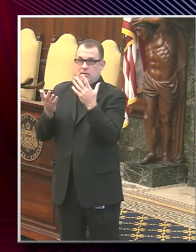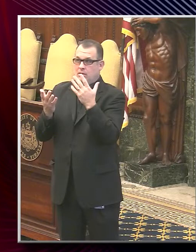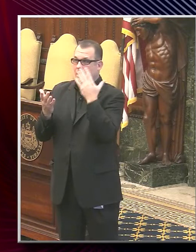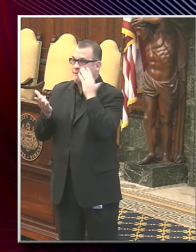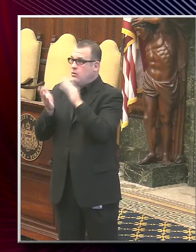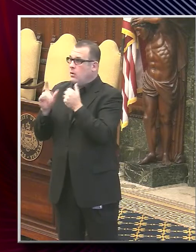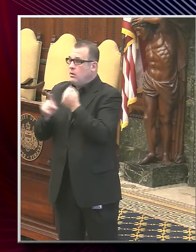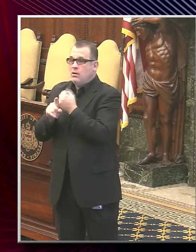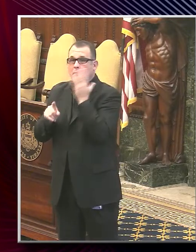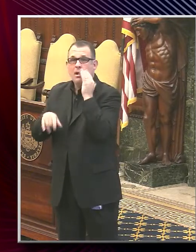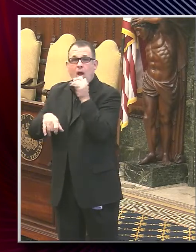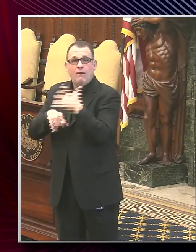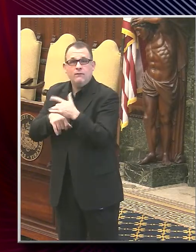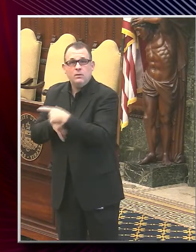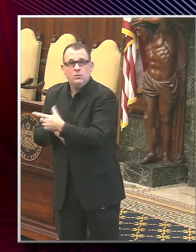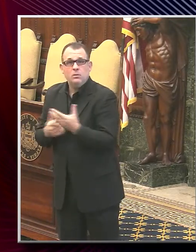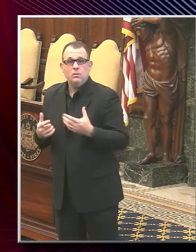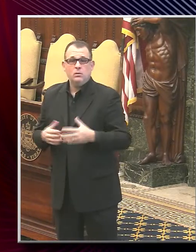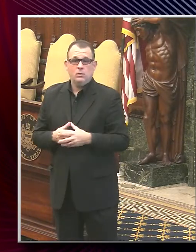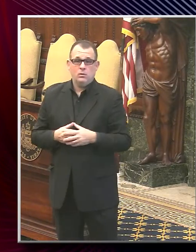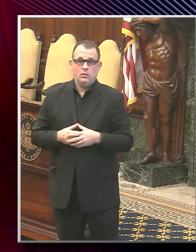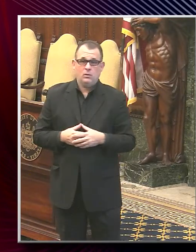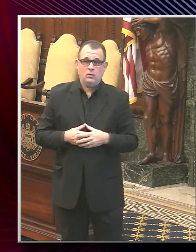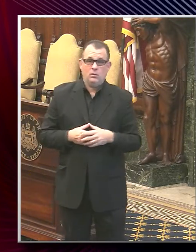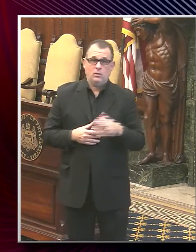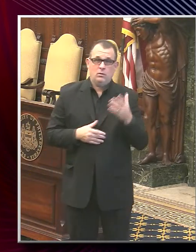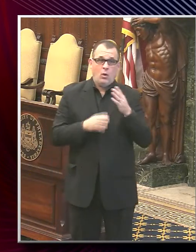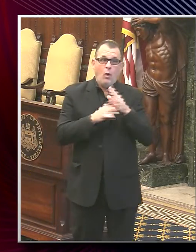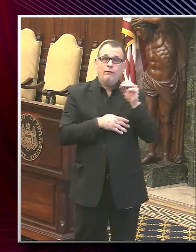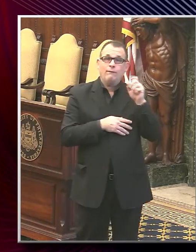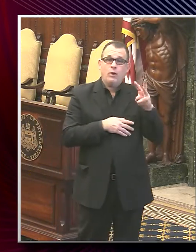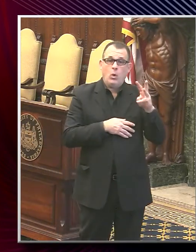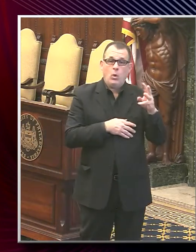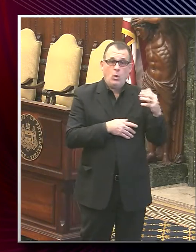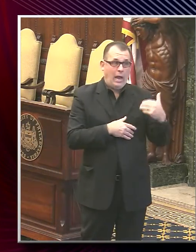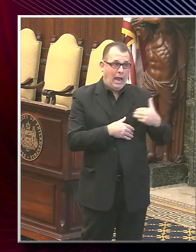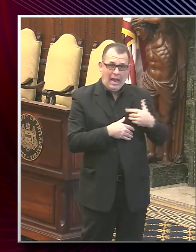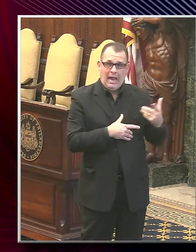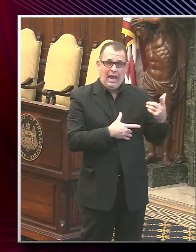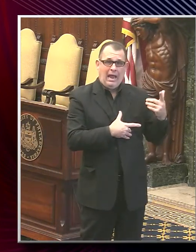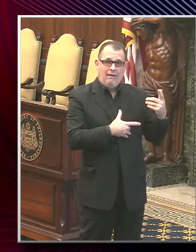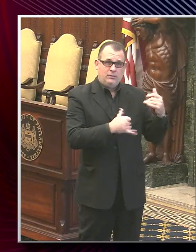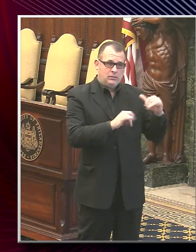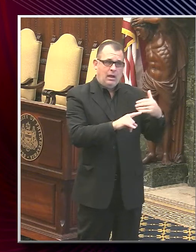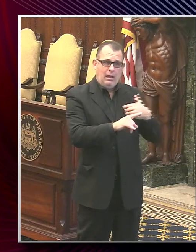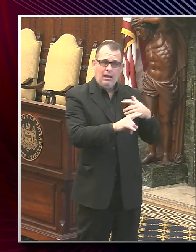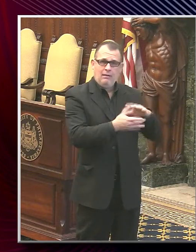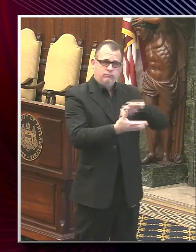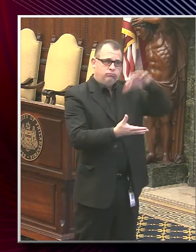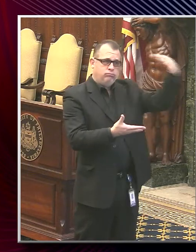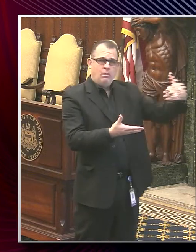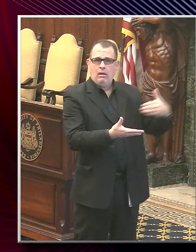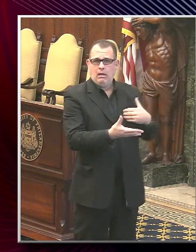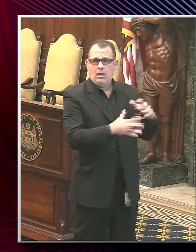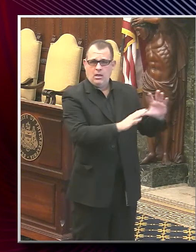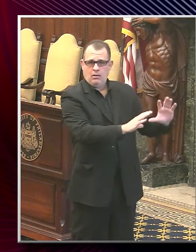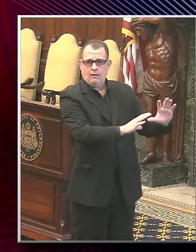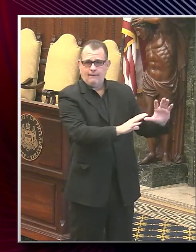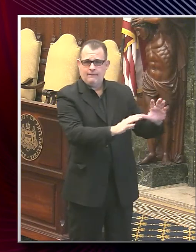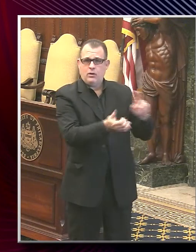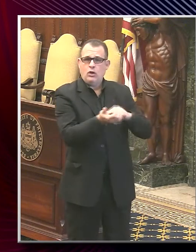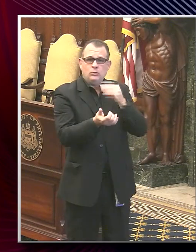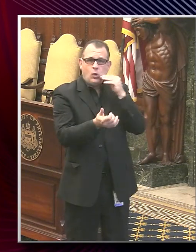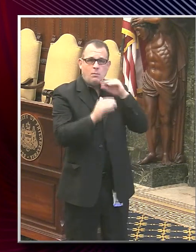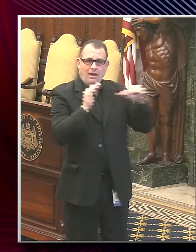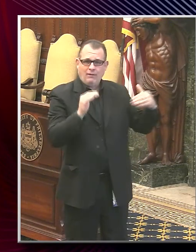we do have the overflow space that we refer to as the COVID relief unit. That serves nursing home level patients. It can